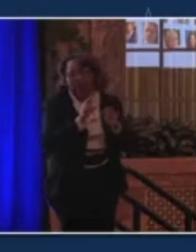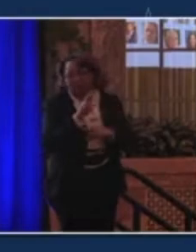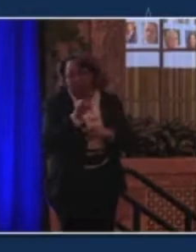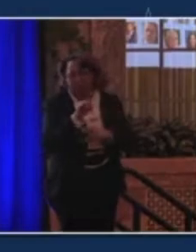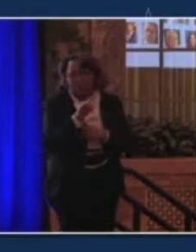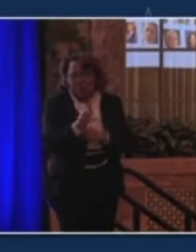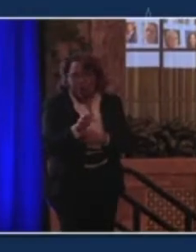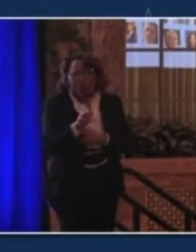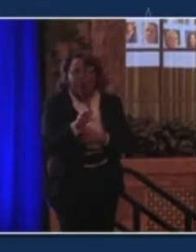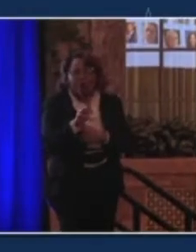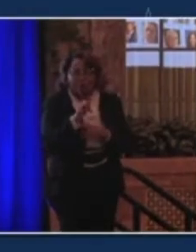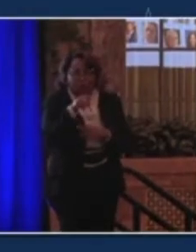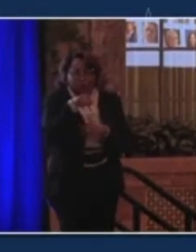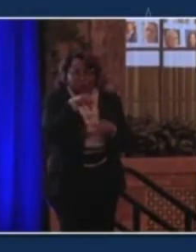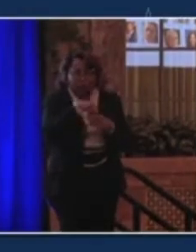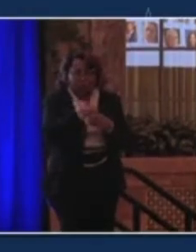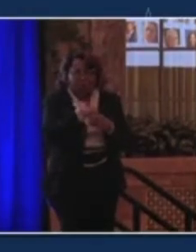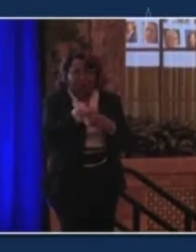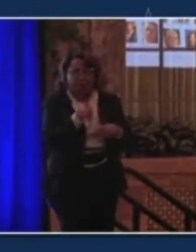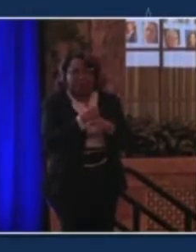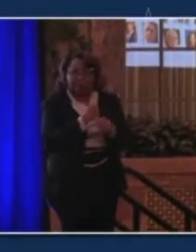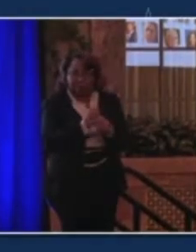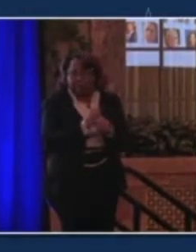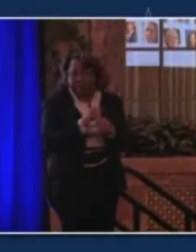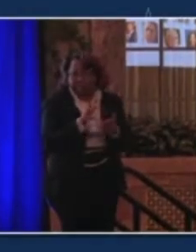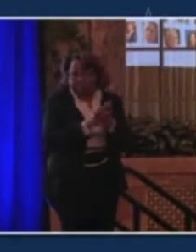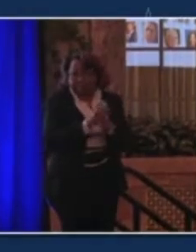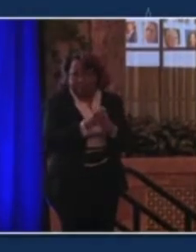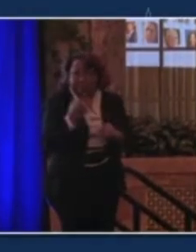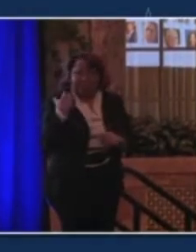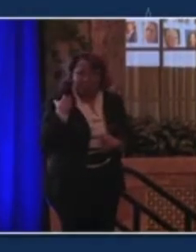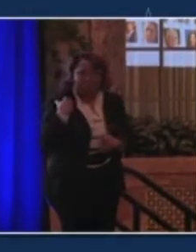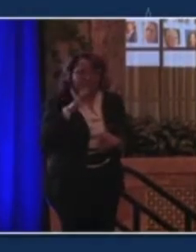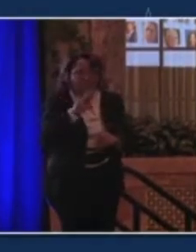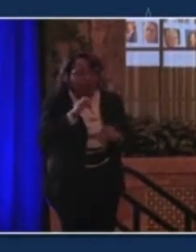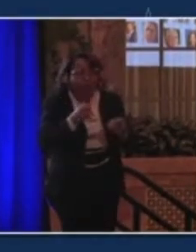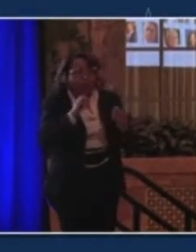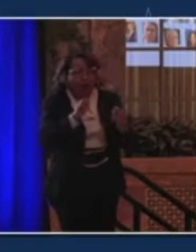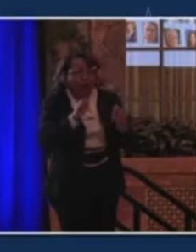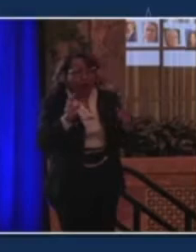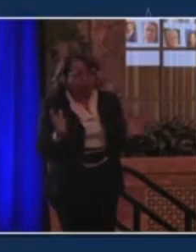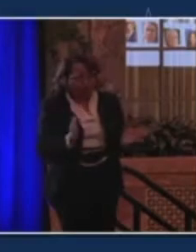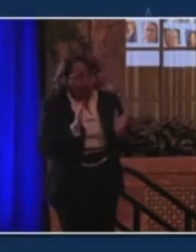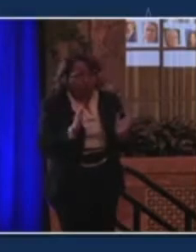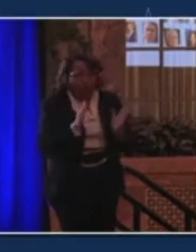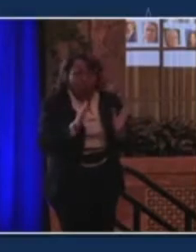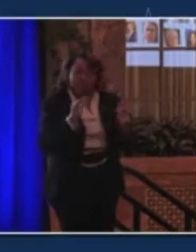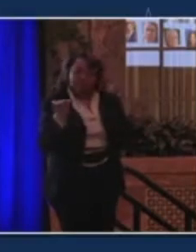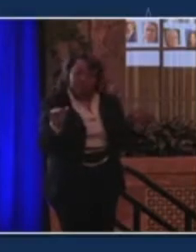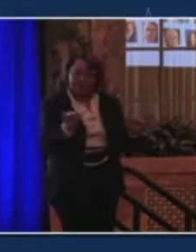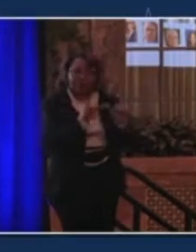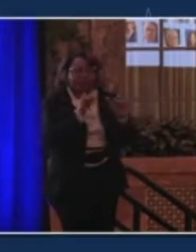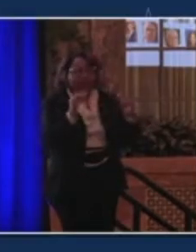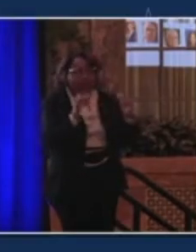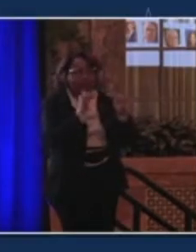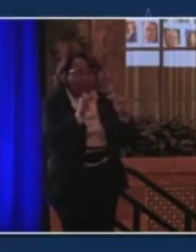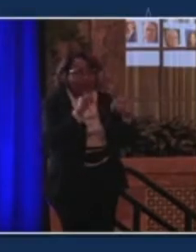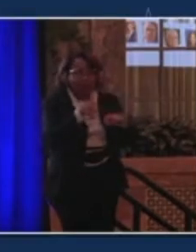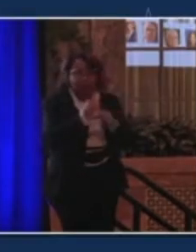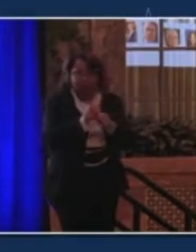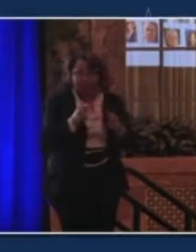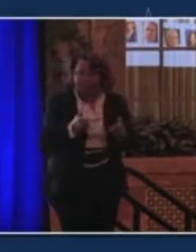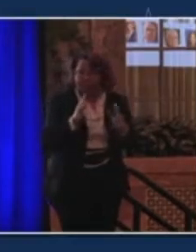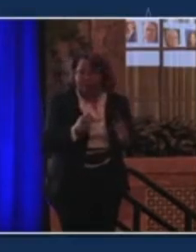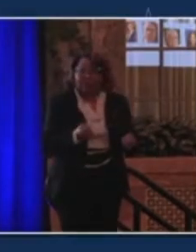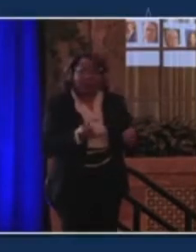Harold Washington into office, to your efforts to promoting justice and equity this very day, and for paving the way for so